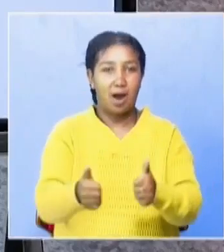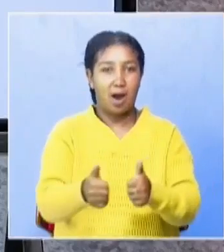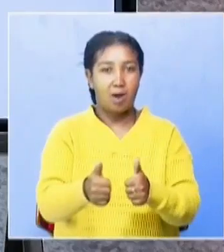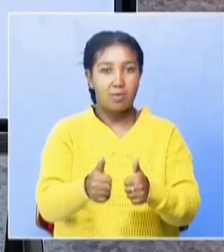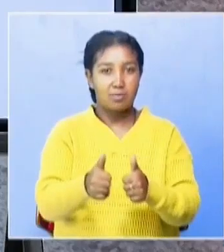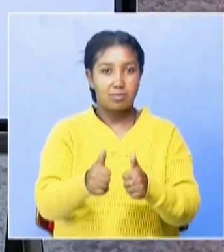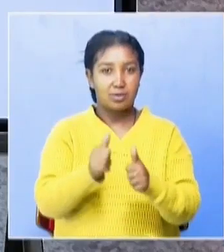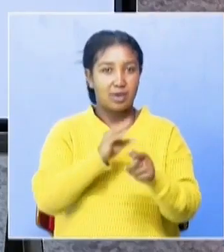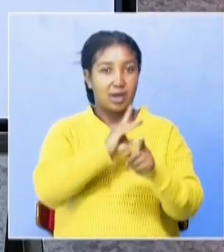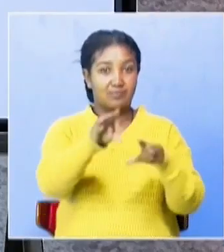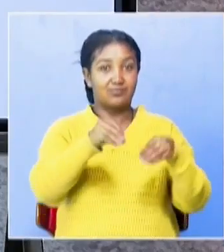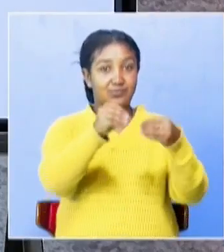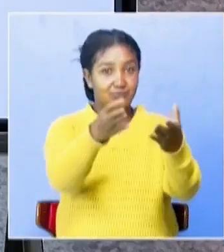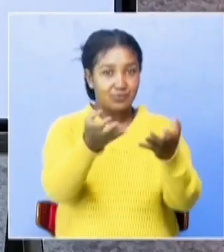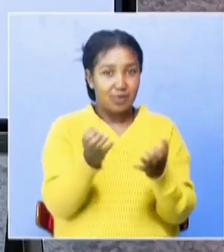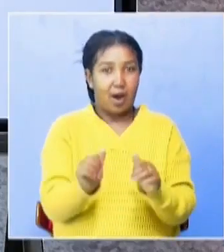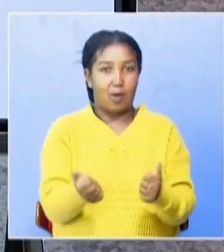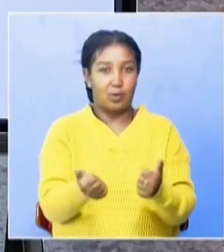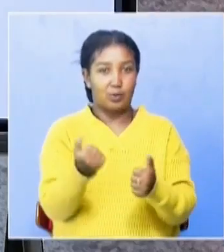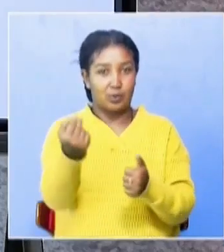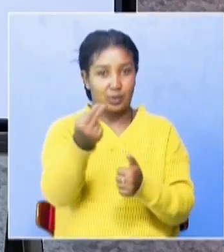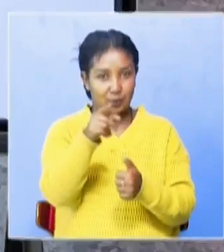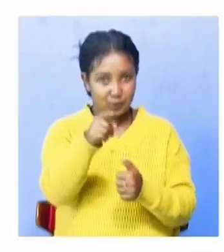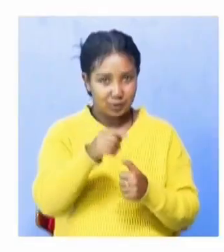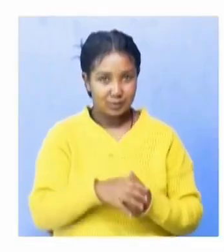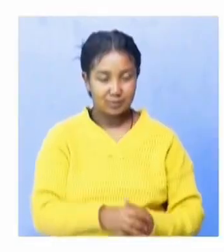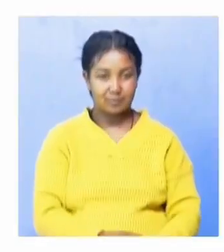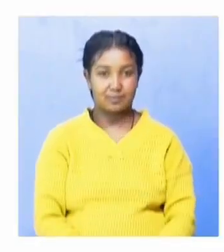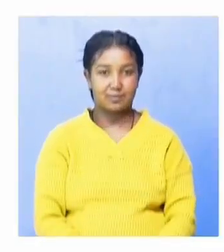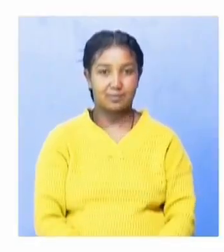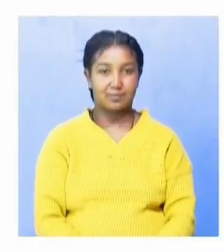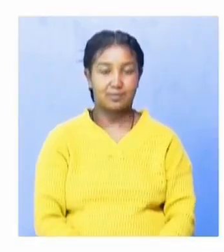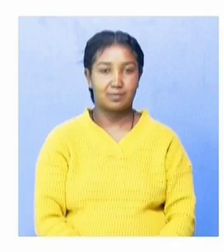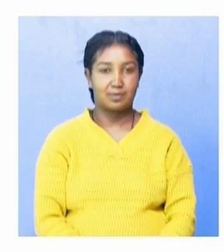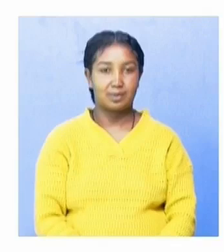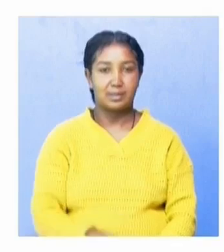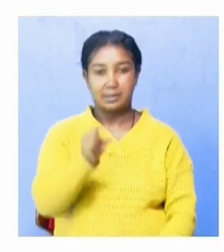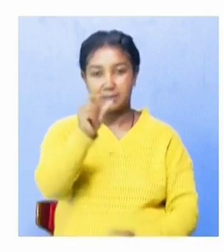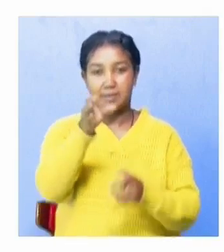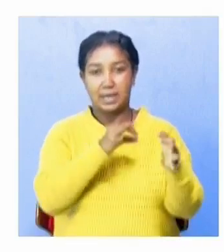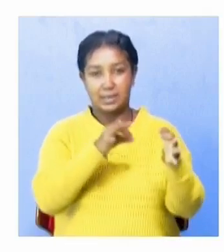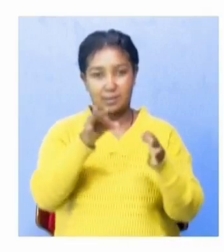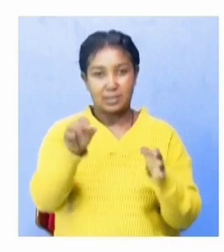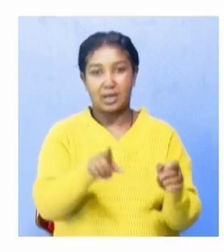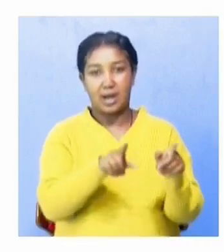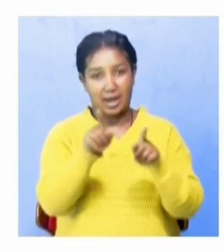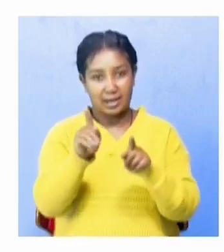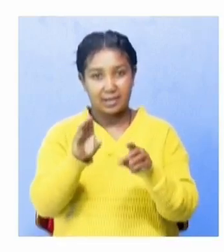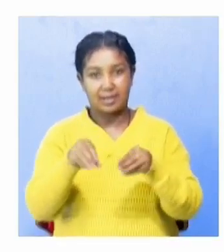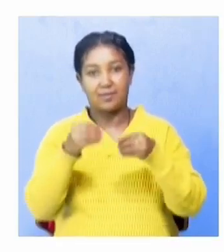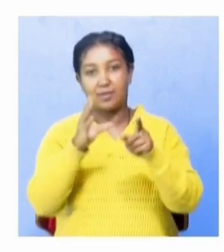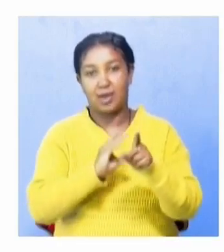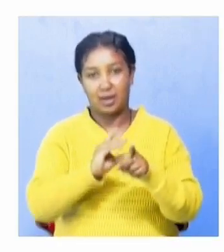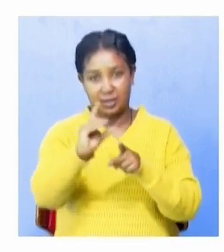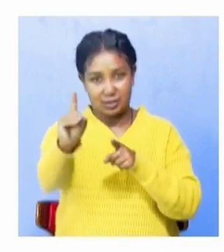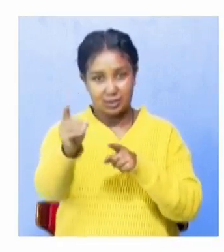want to give direction, you can use some expressions just like giving direction.